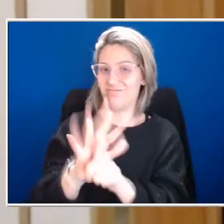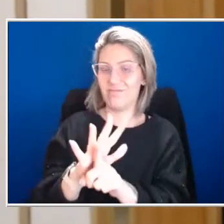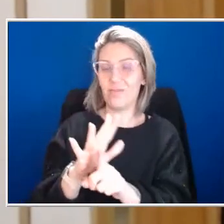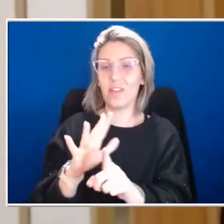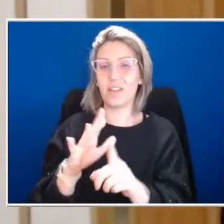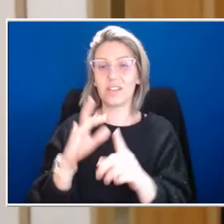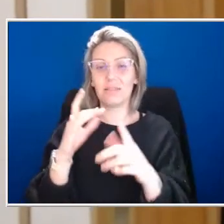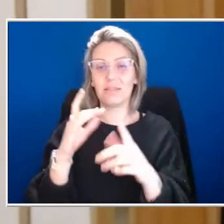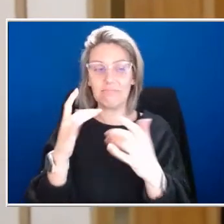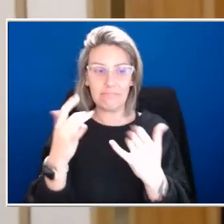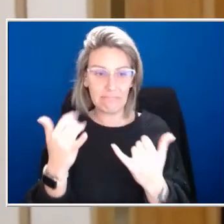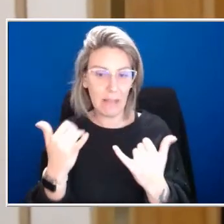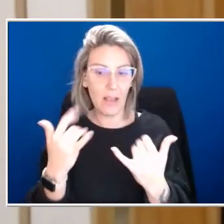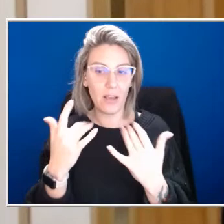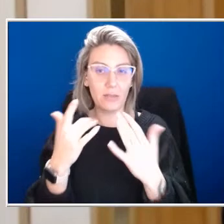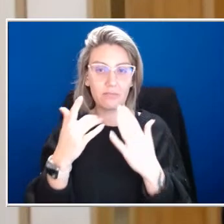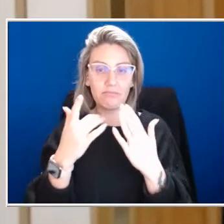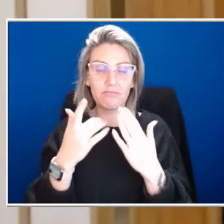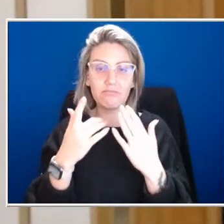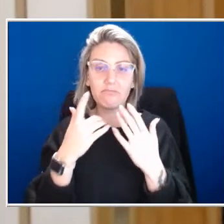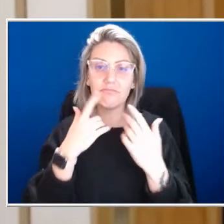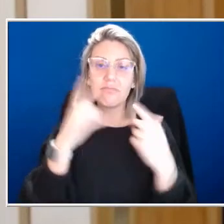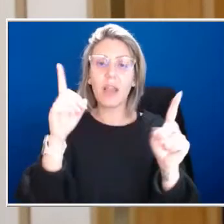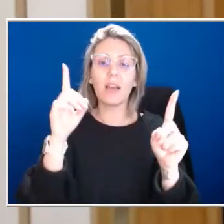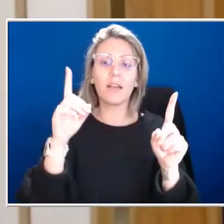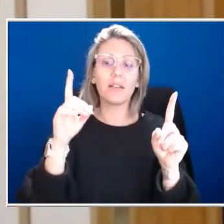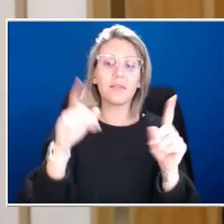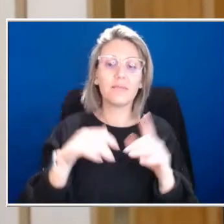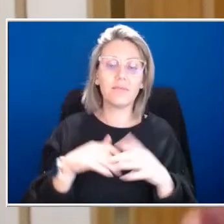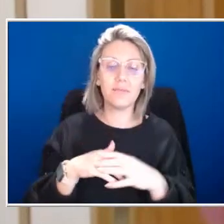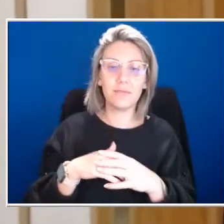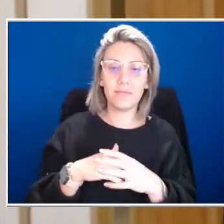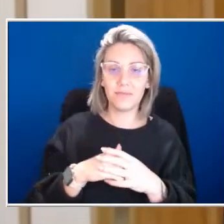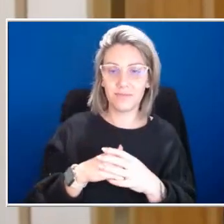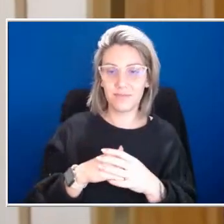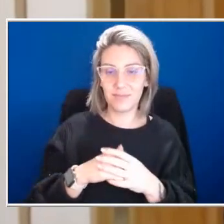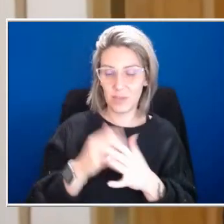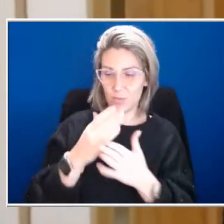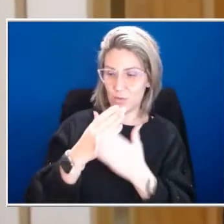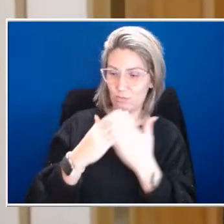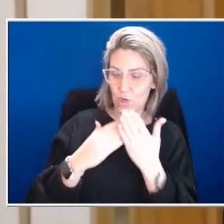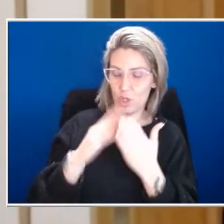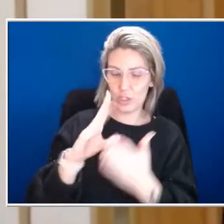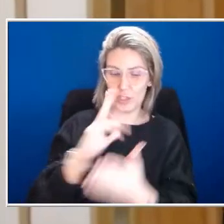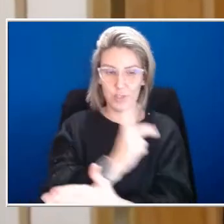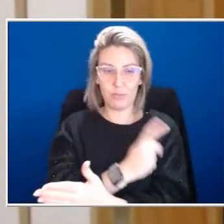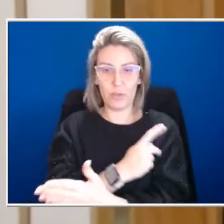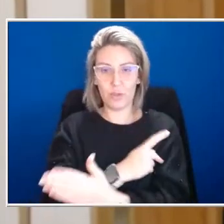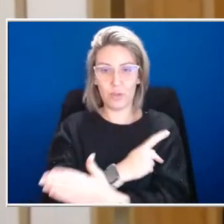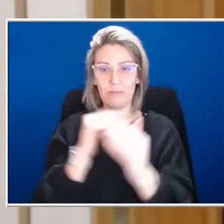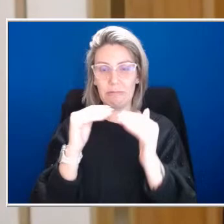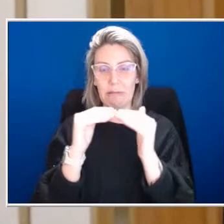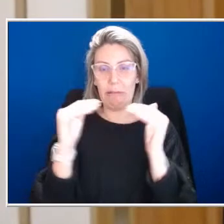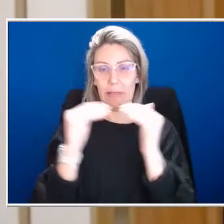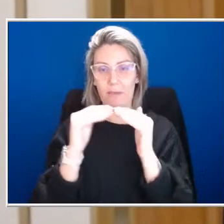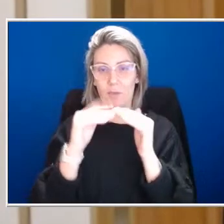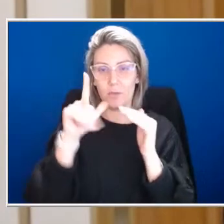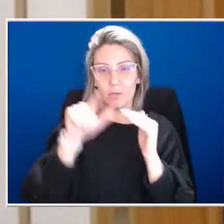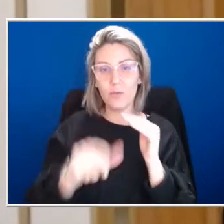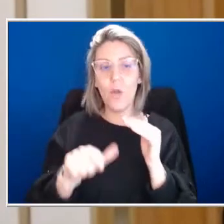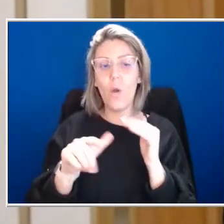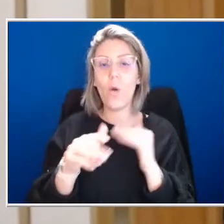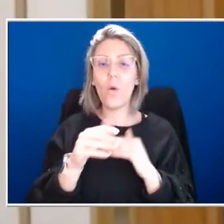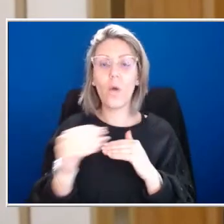point where his cancer was in partial remission. His protein levels were low, and we